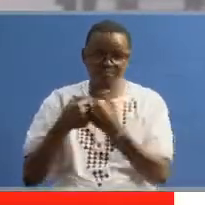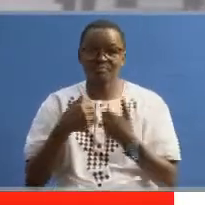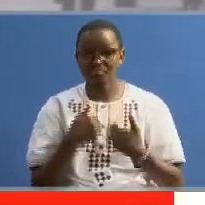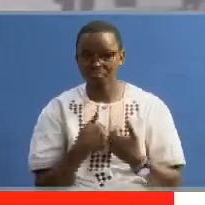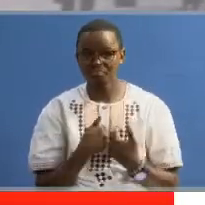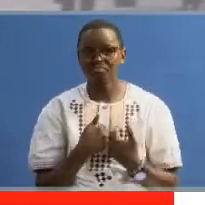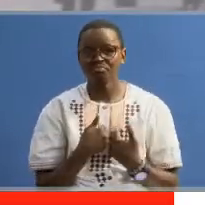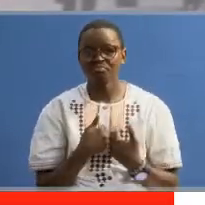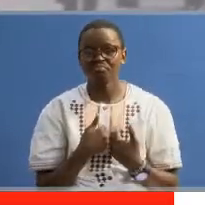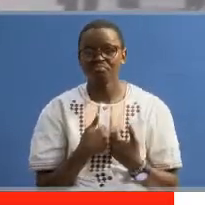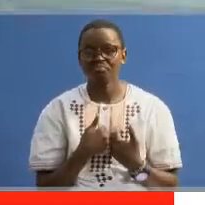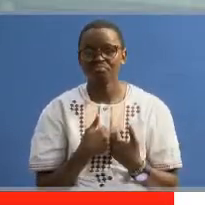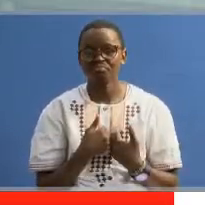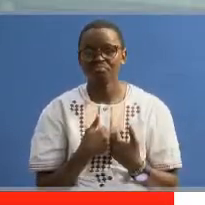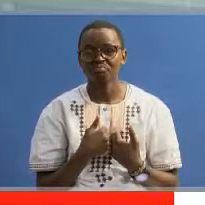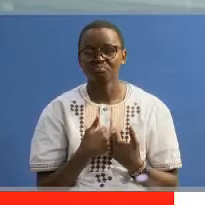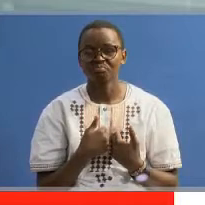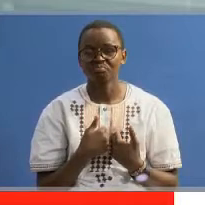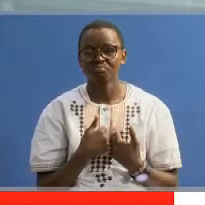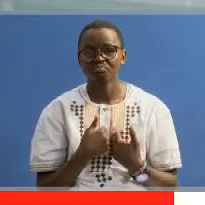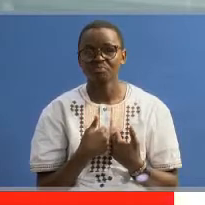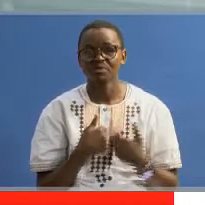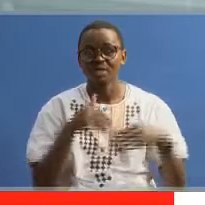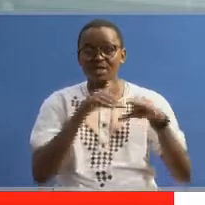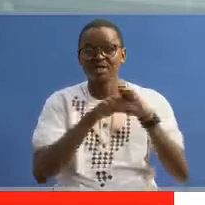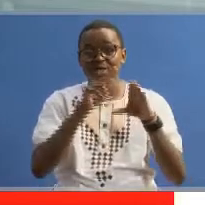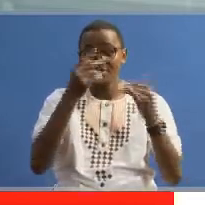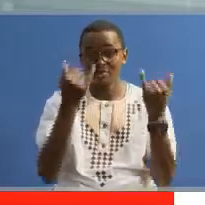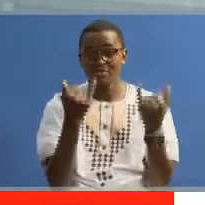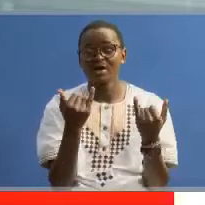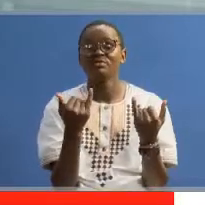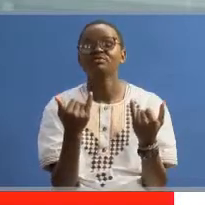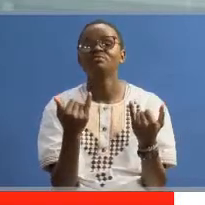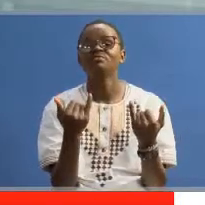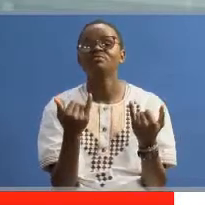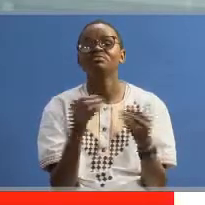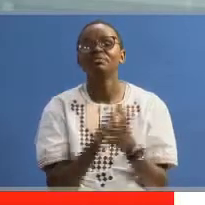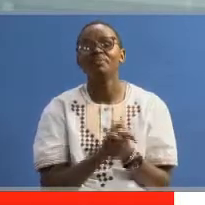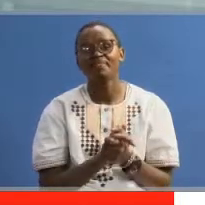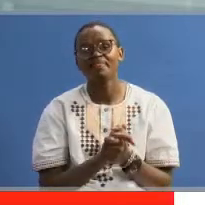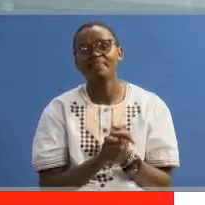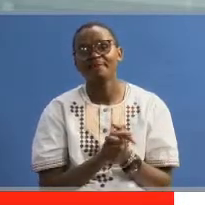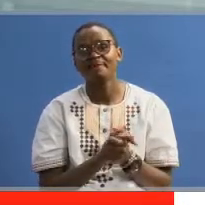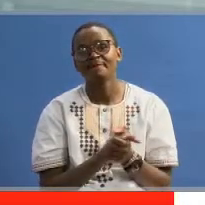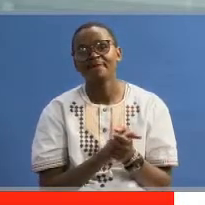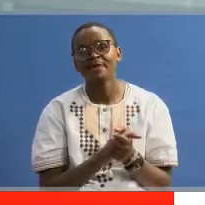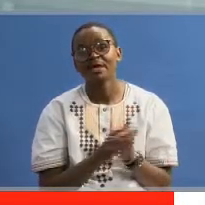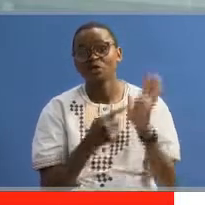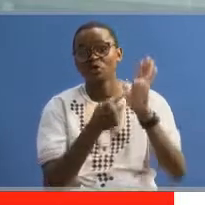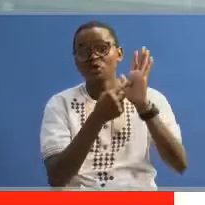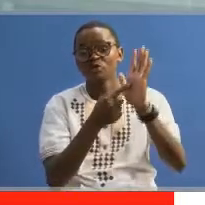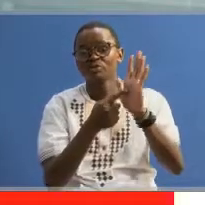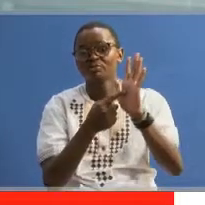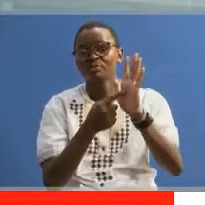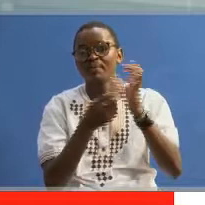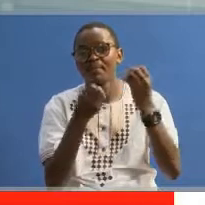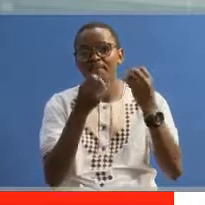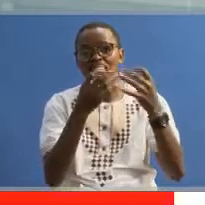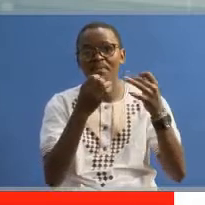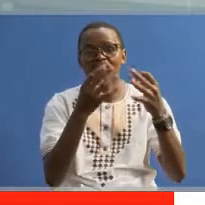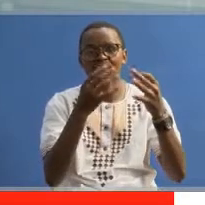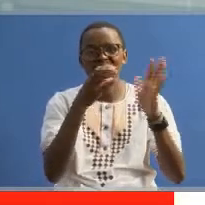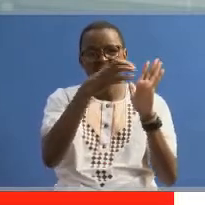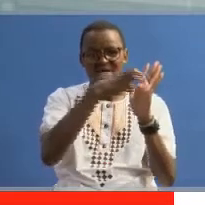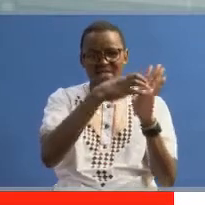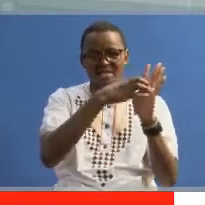Exact fail and challenge that we actually have yes. going on in Kenya right now. Mm. That reflects now to many other